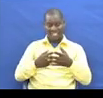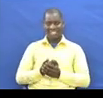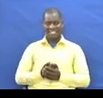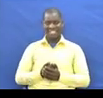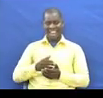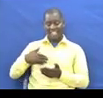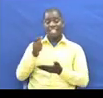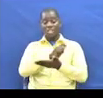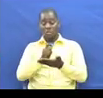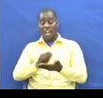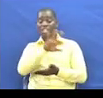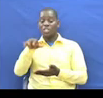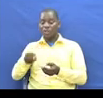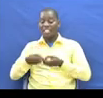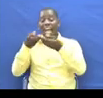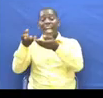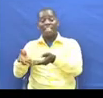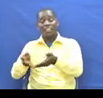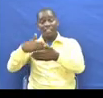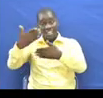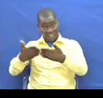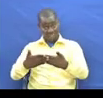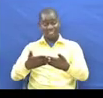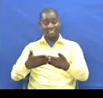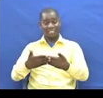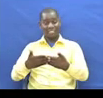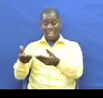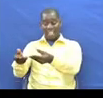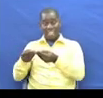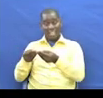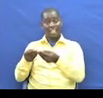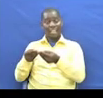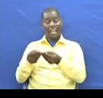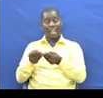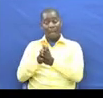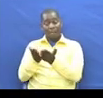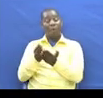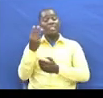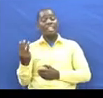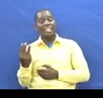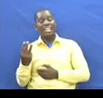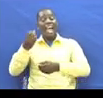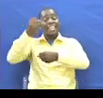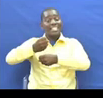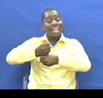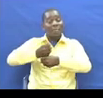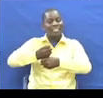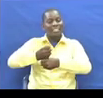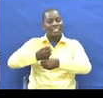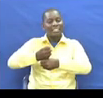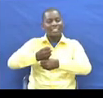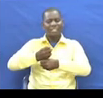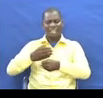back home to do those questions. I will only write the questions because I have given you the reference. That take book 3,